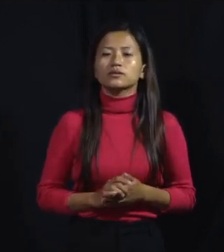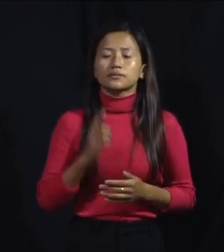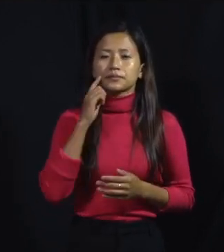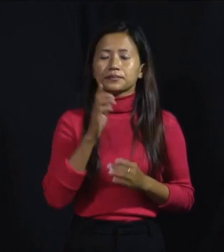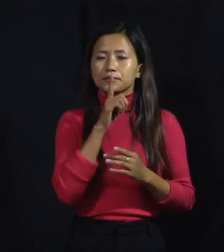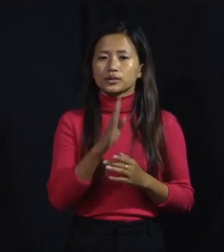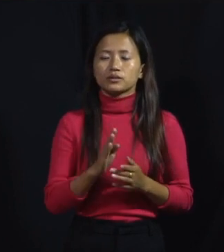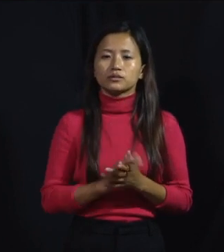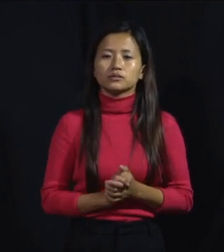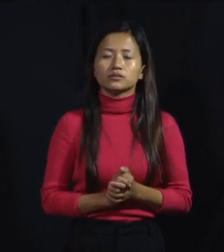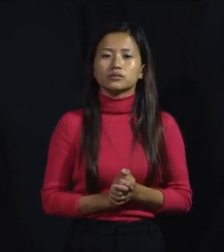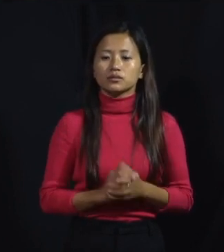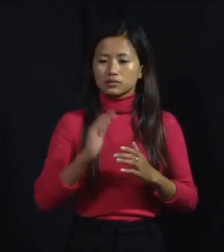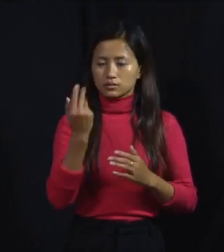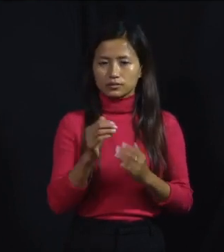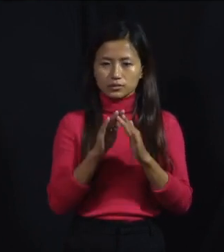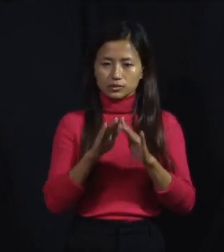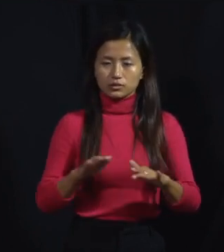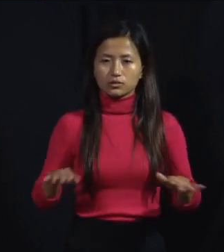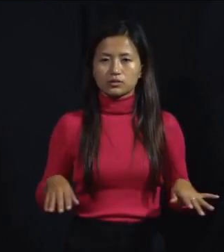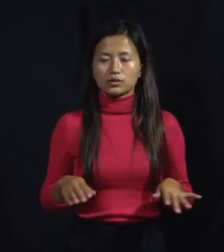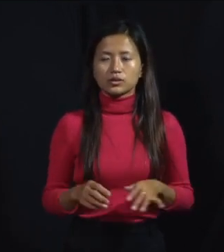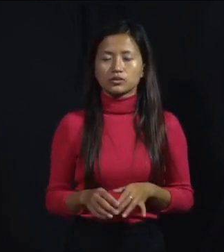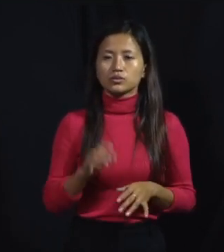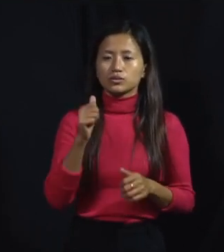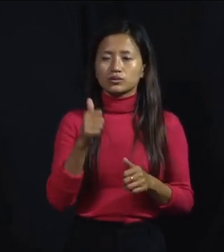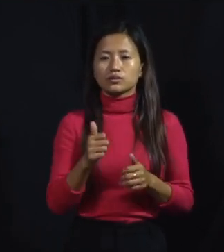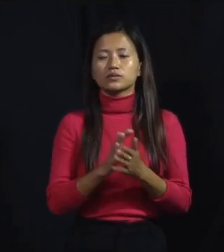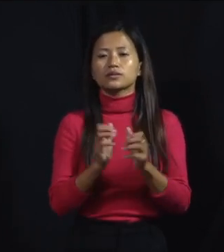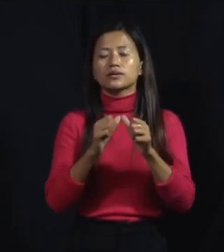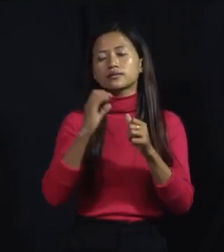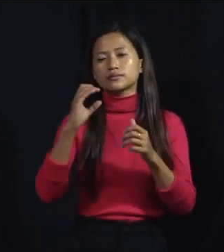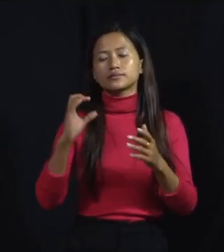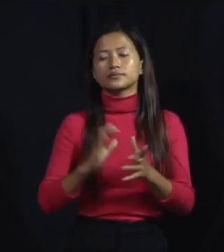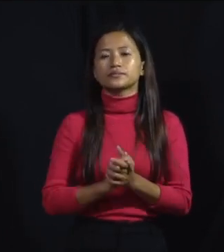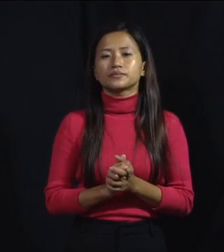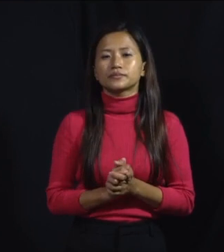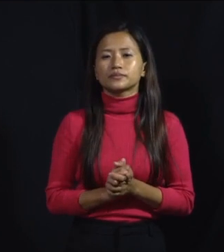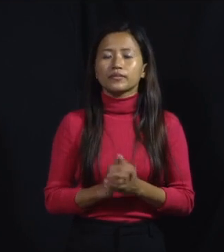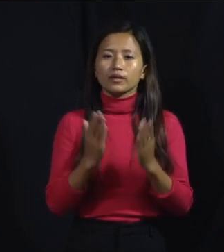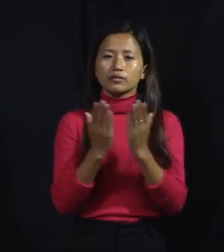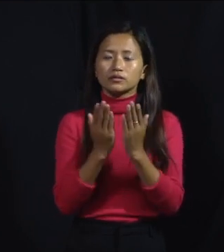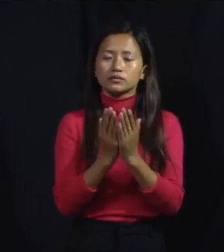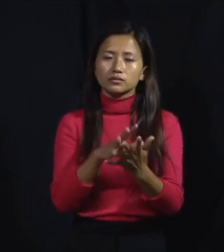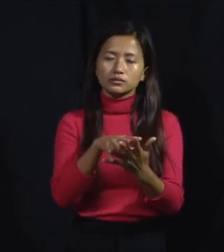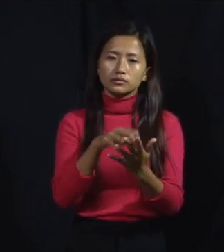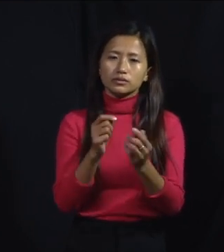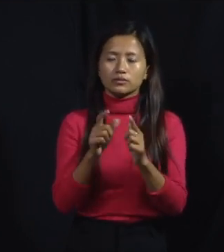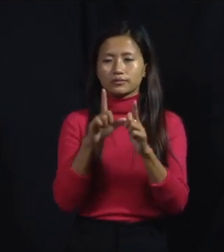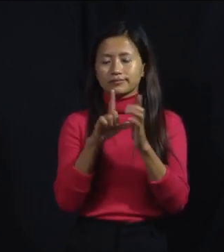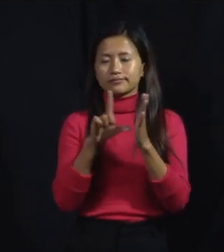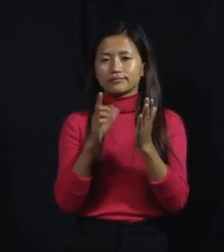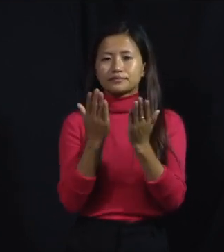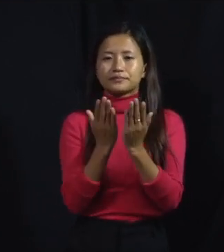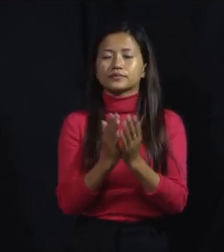because, see, some students, they are good in academics, they are very good in studying their lesson, right?